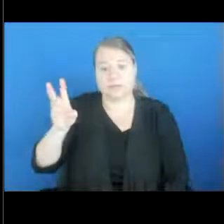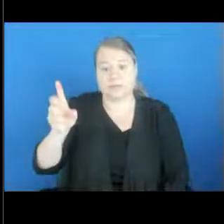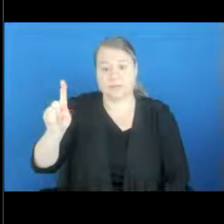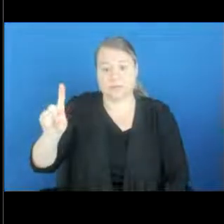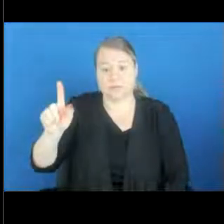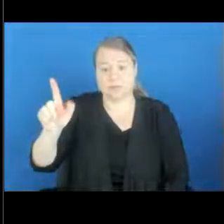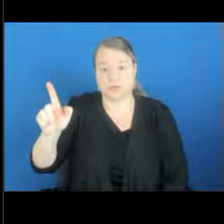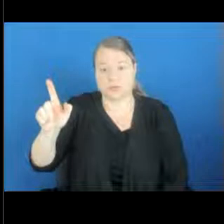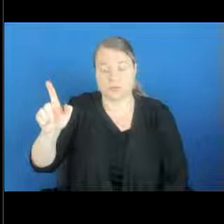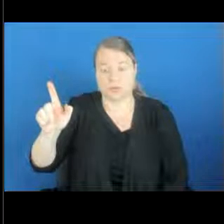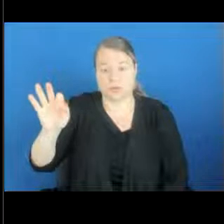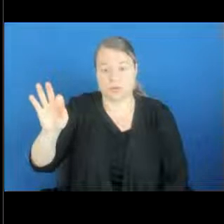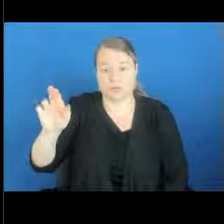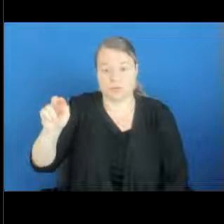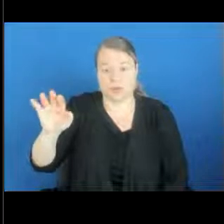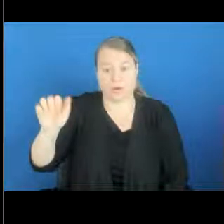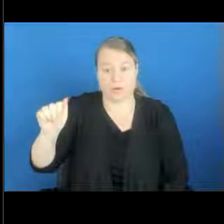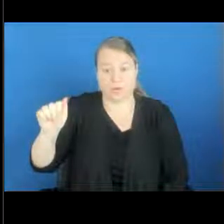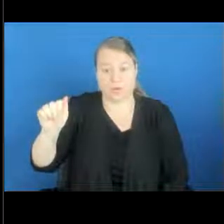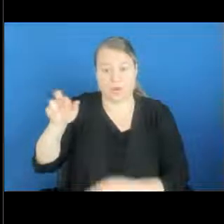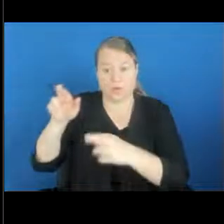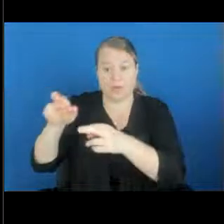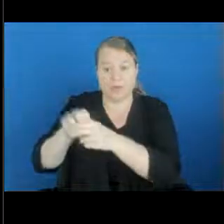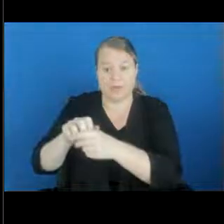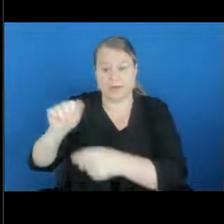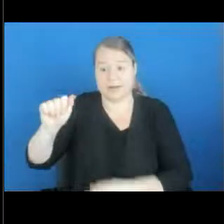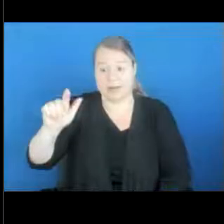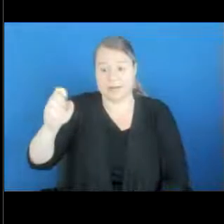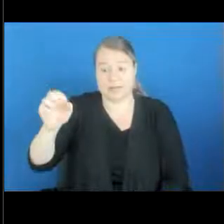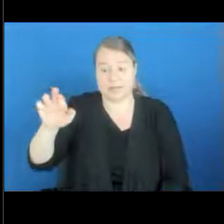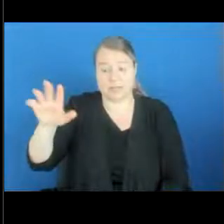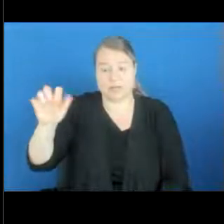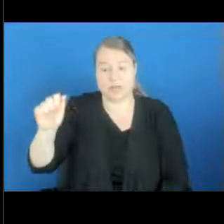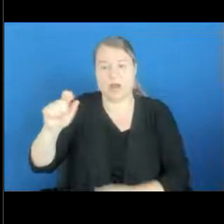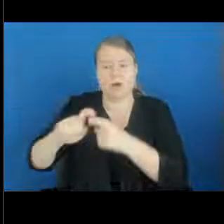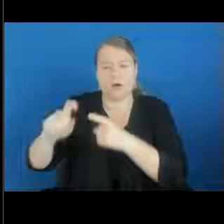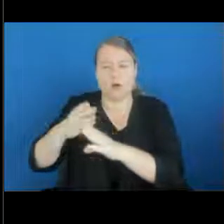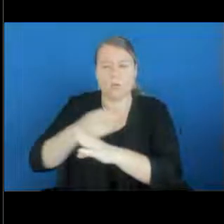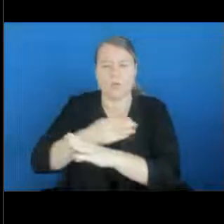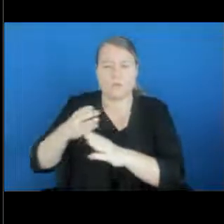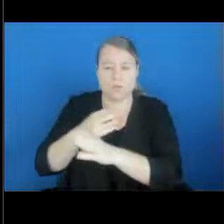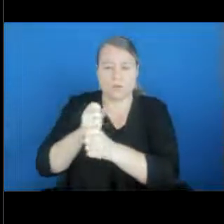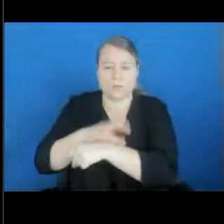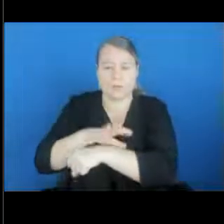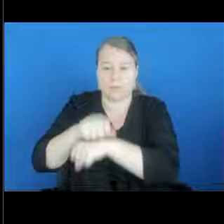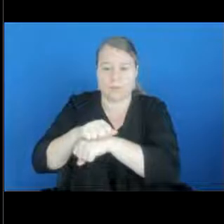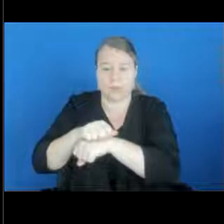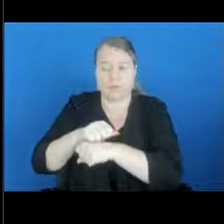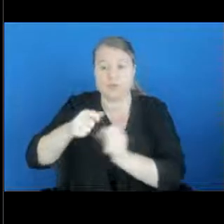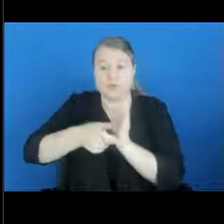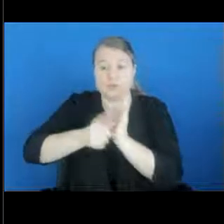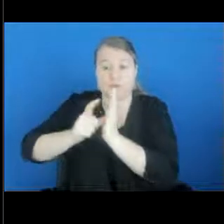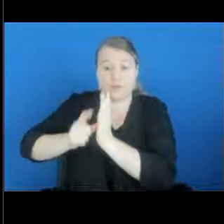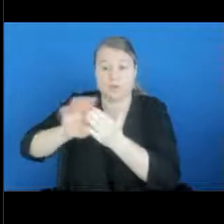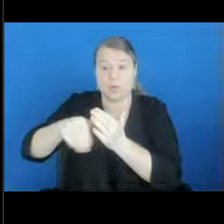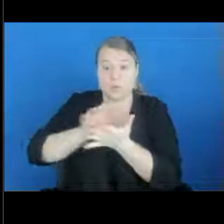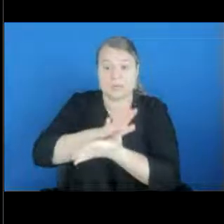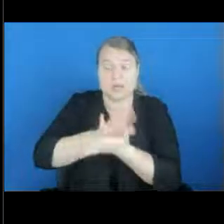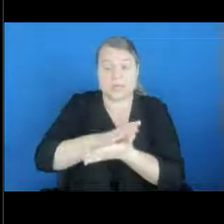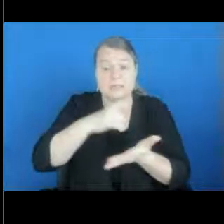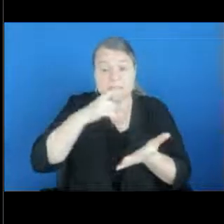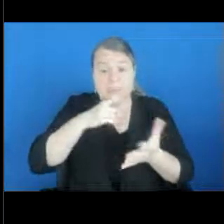Franconia Road in Alexandria. Please call ahead at these locations to make an appointment to review these environmental documents. Public comments on the EA